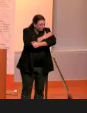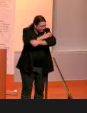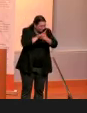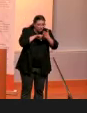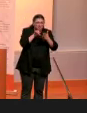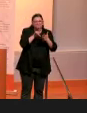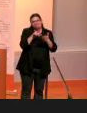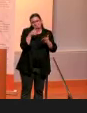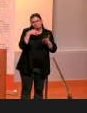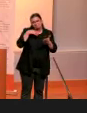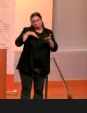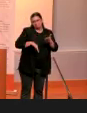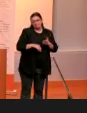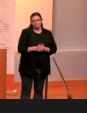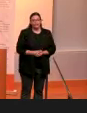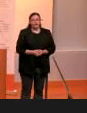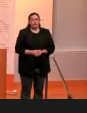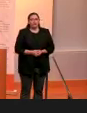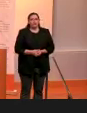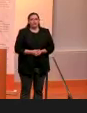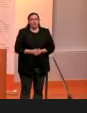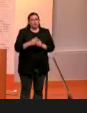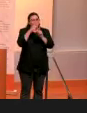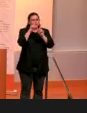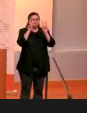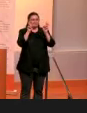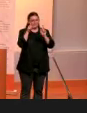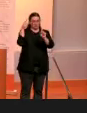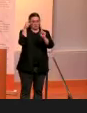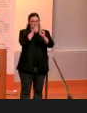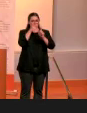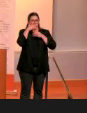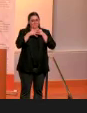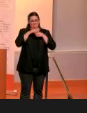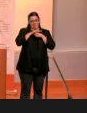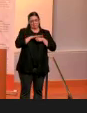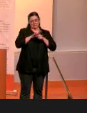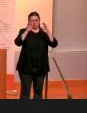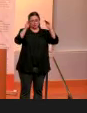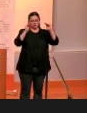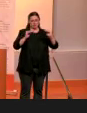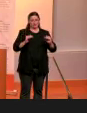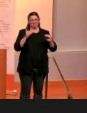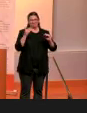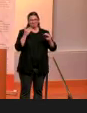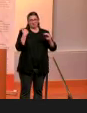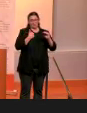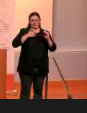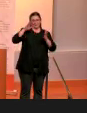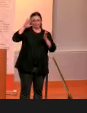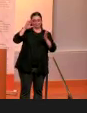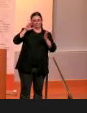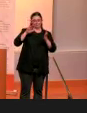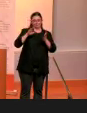And so I mentioned the target blood pressure. So this has kind of come down over time to a range now